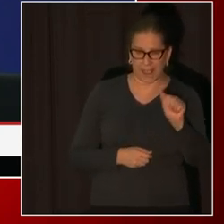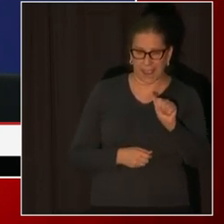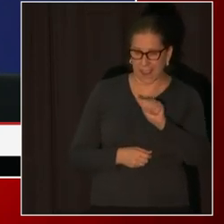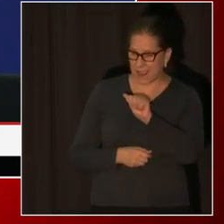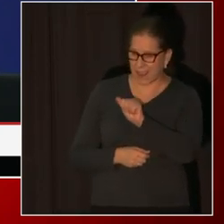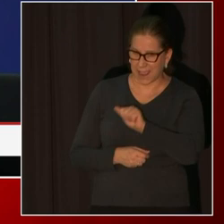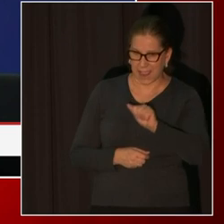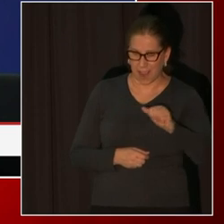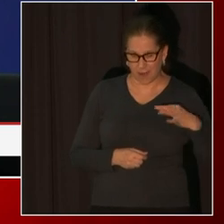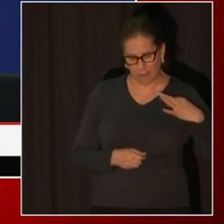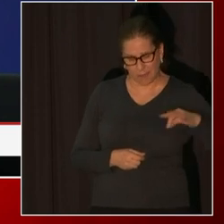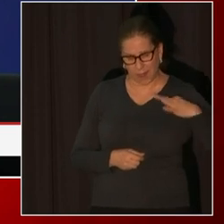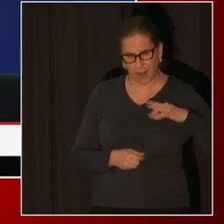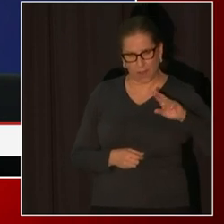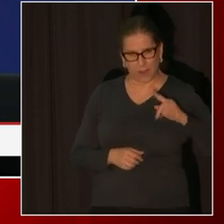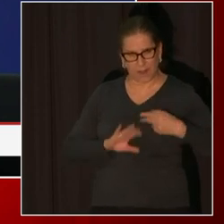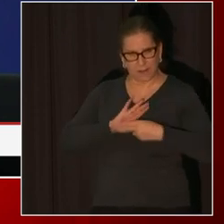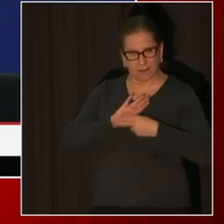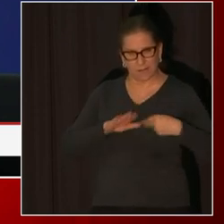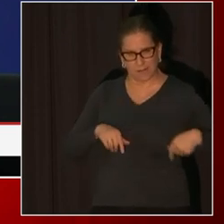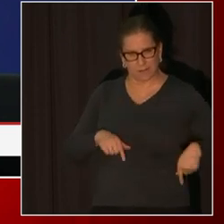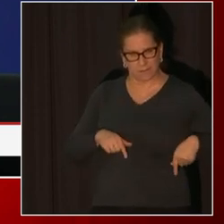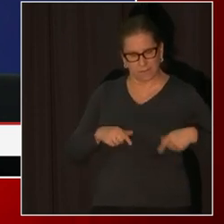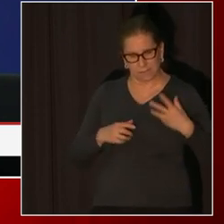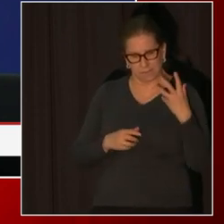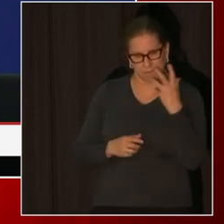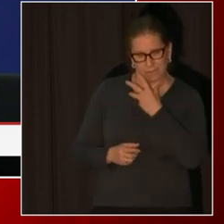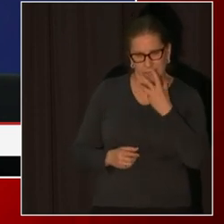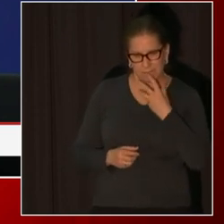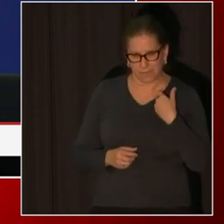very question you ask. What if it gets worse?